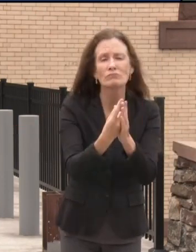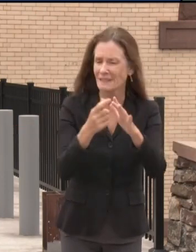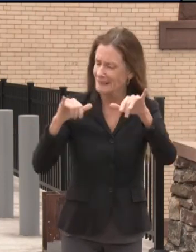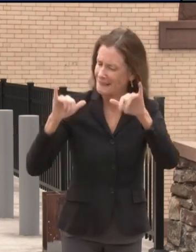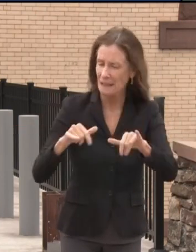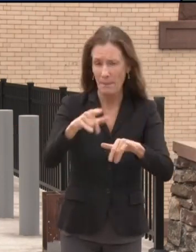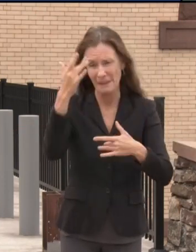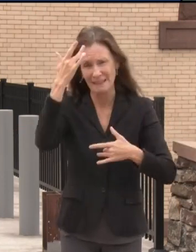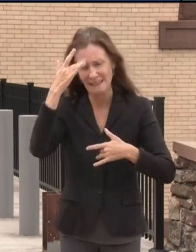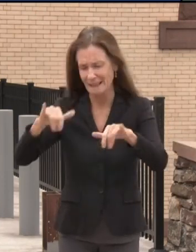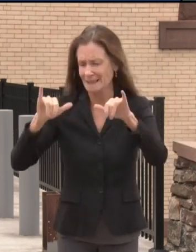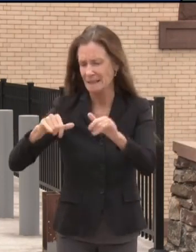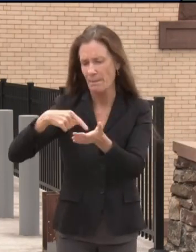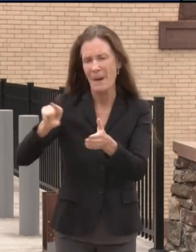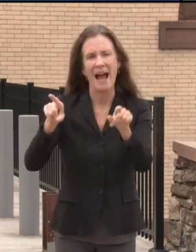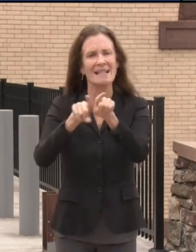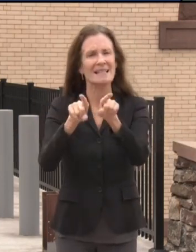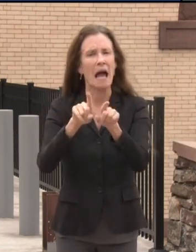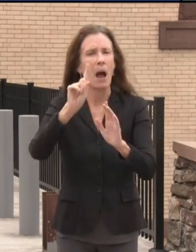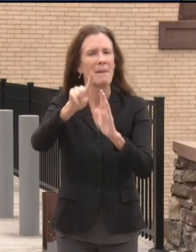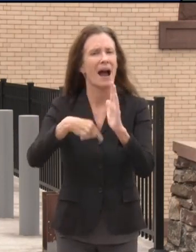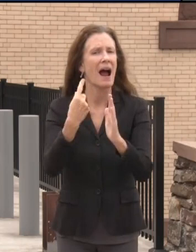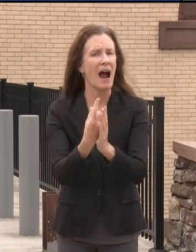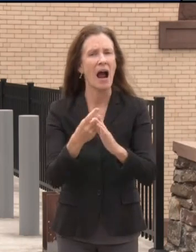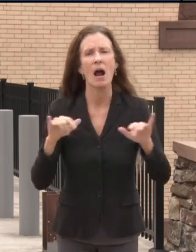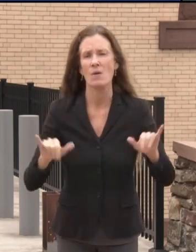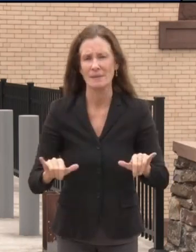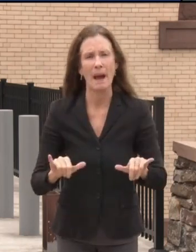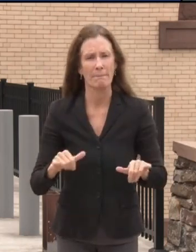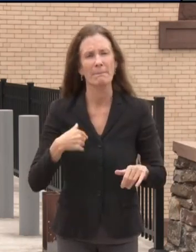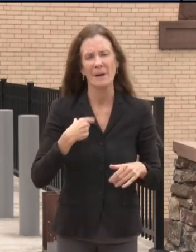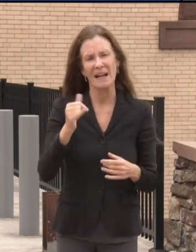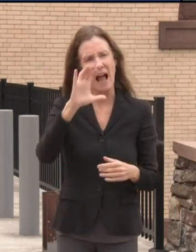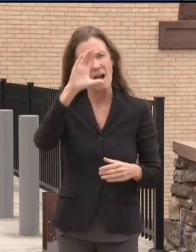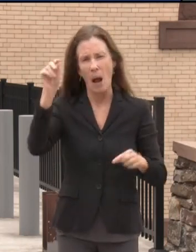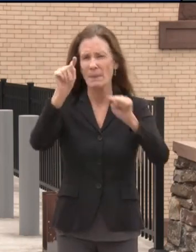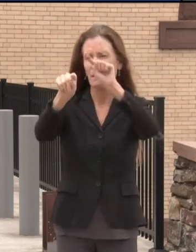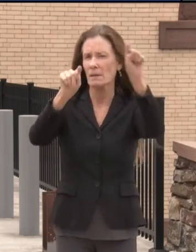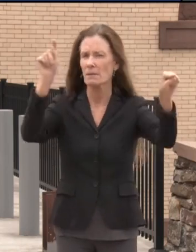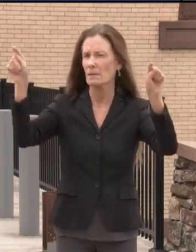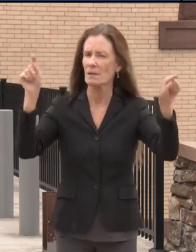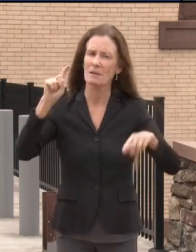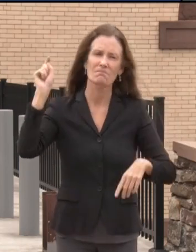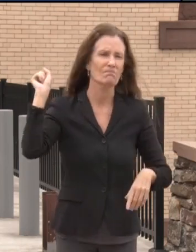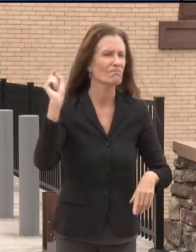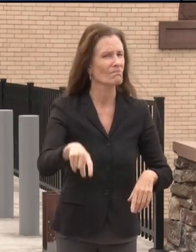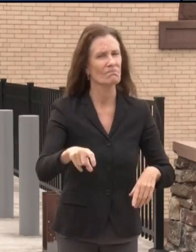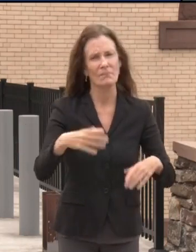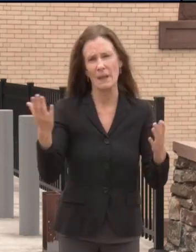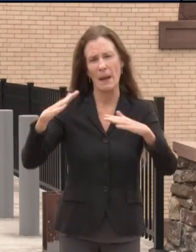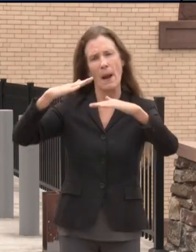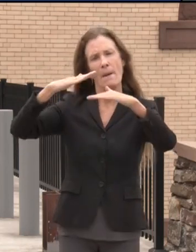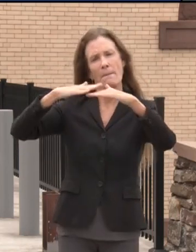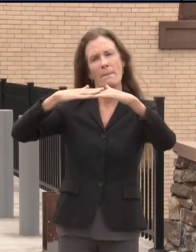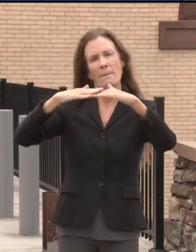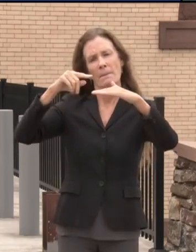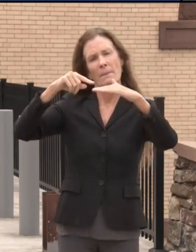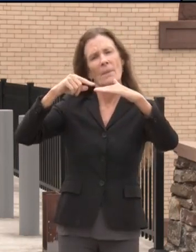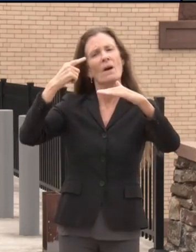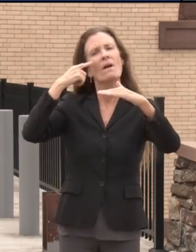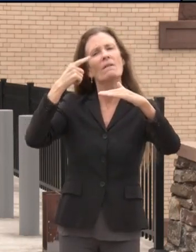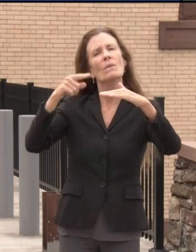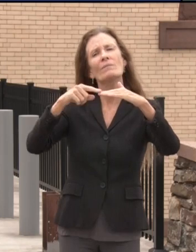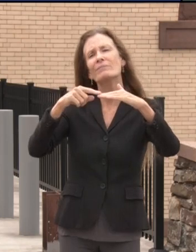the legislation, each employer has to provide a minimum paid sick leave policy for diagnosis, care, or treatment of